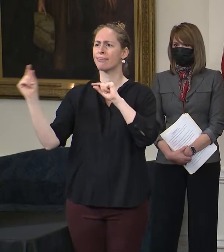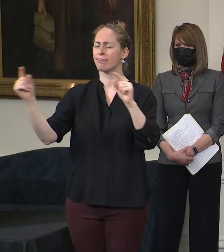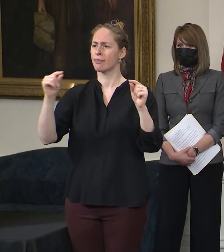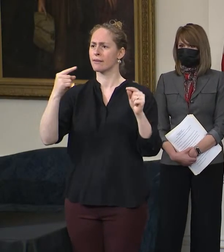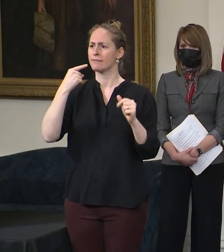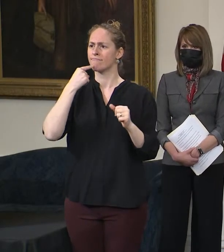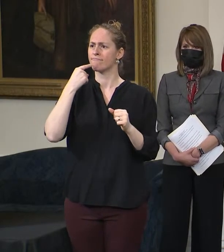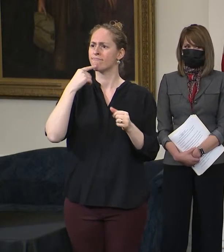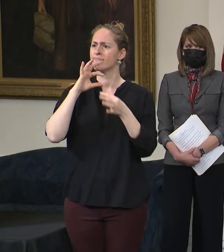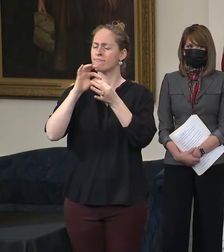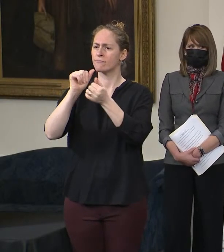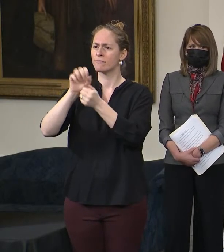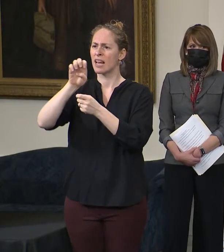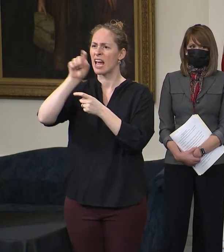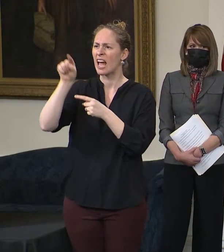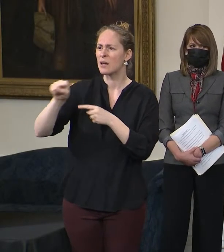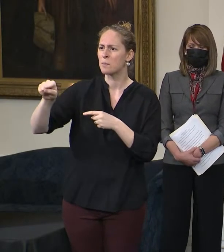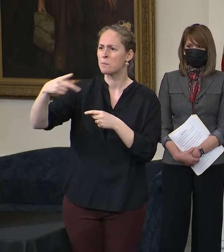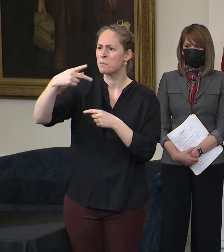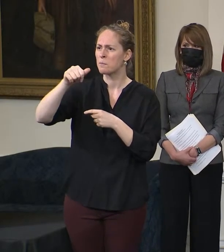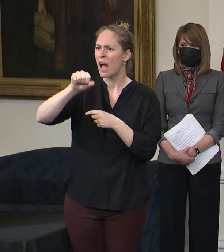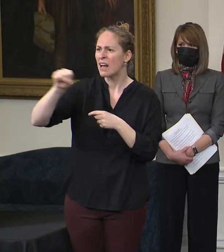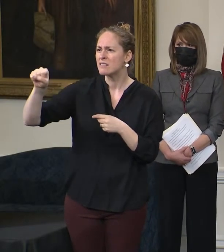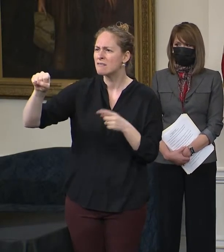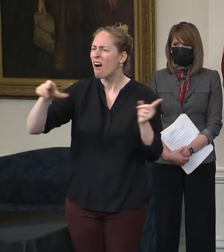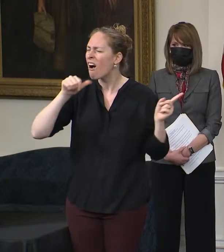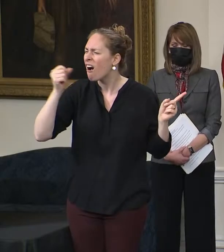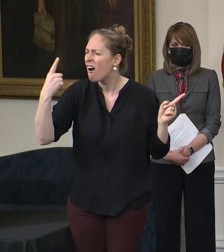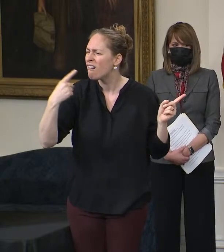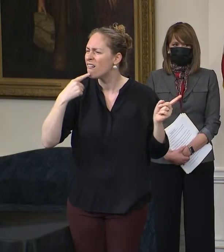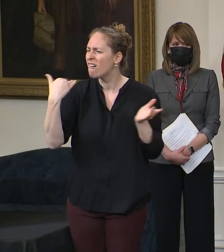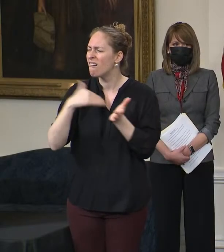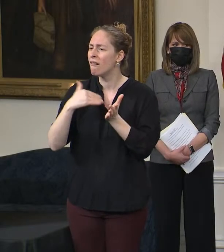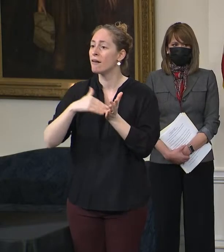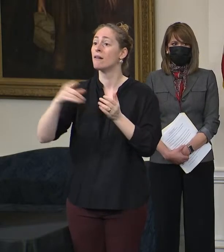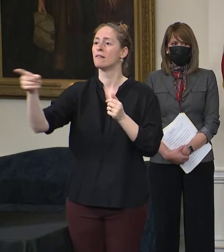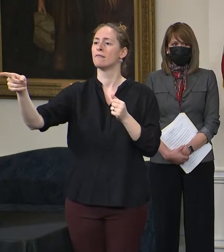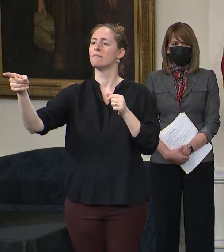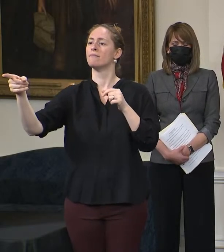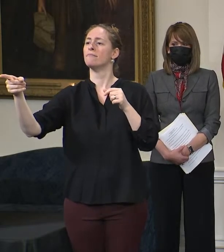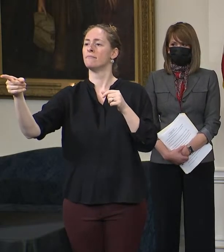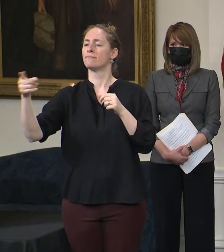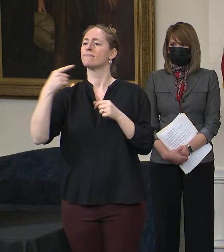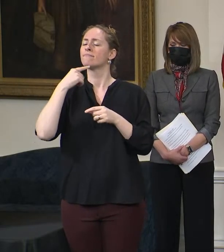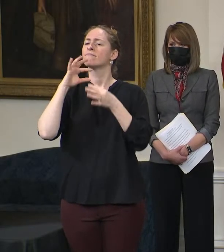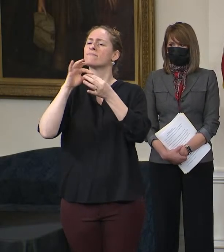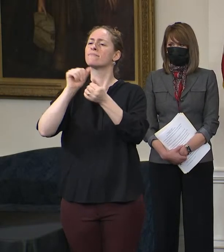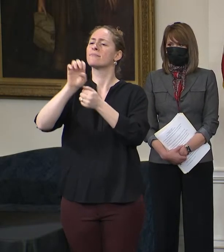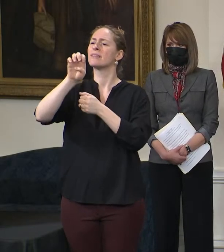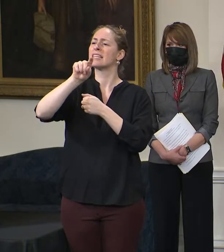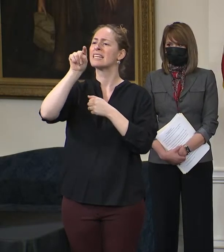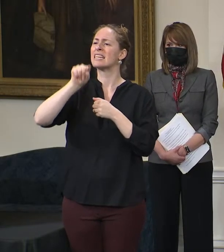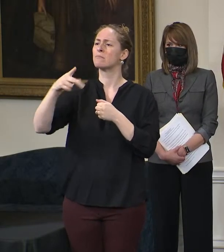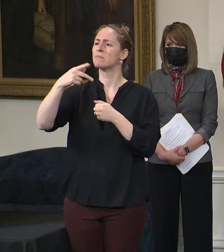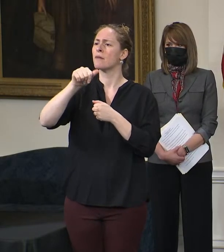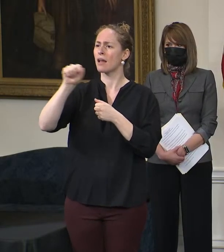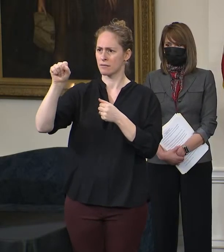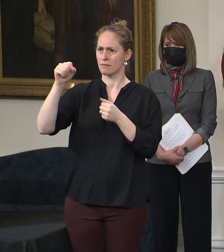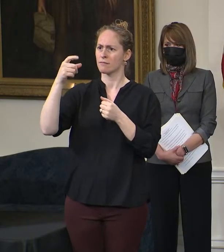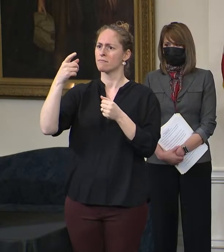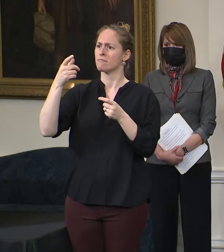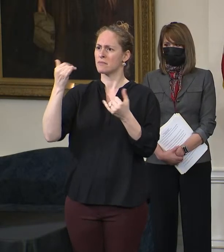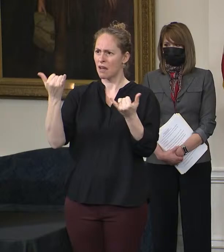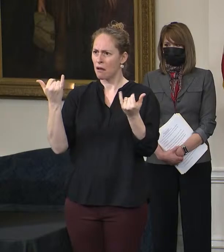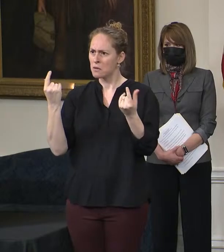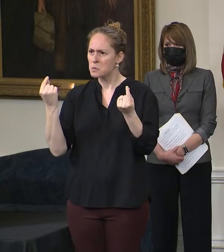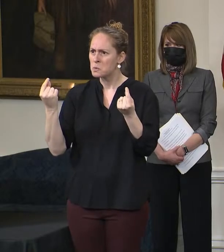don't have people. I'm sorry, getting bills from what? The Easy Pass, the tolls, we know that we don't have, they're not manned right now because